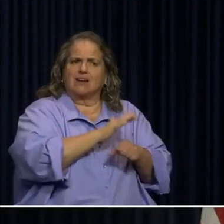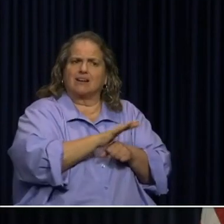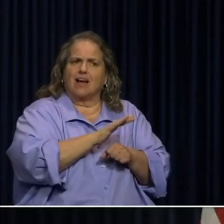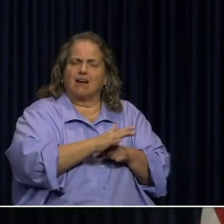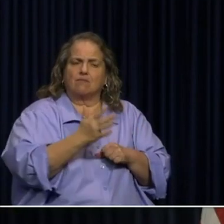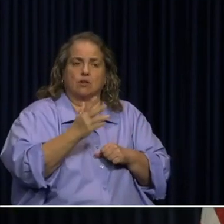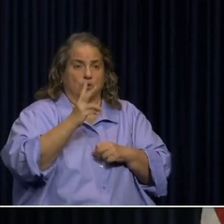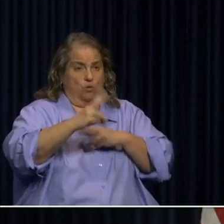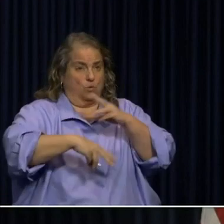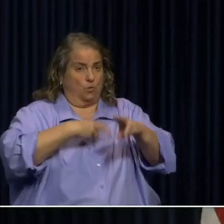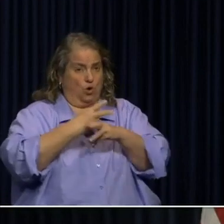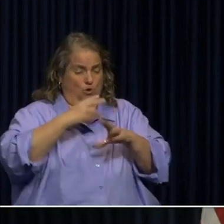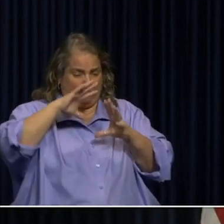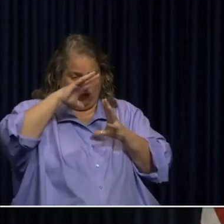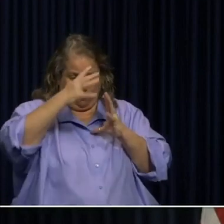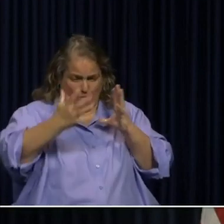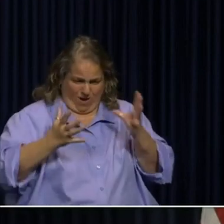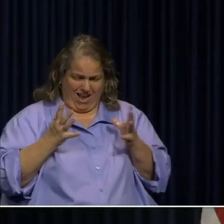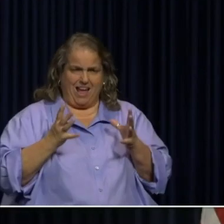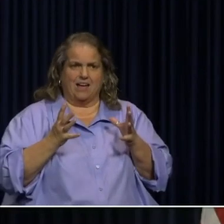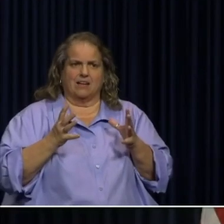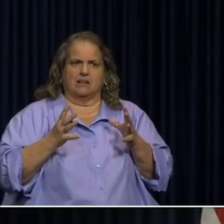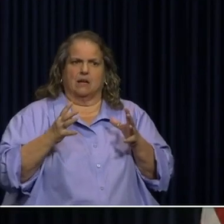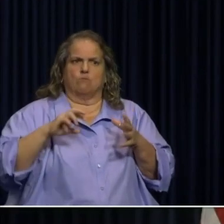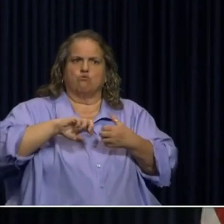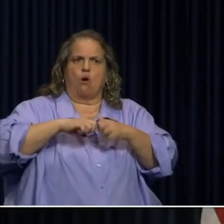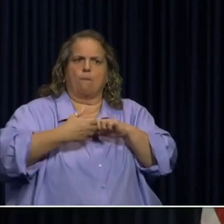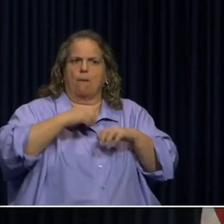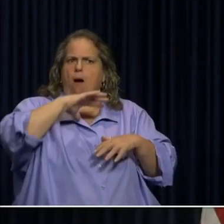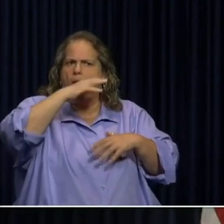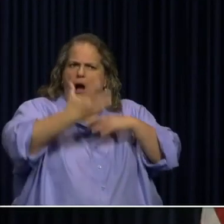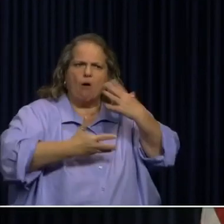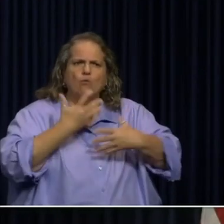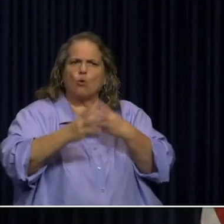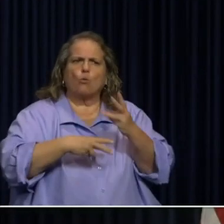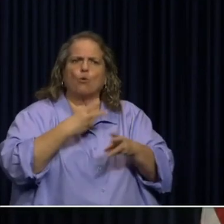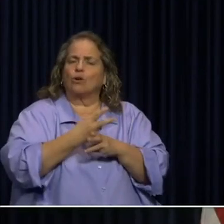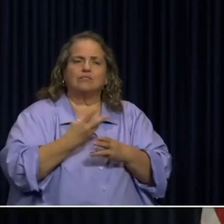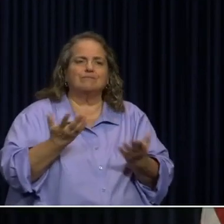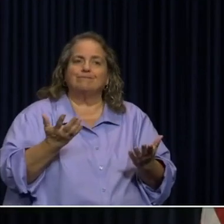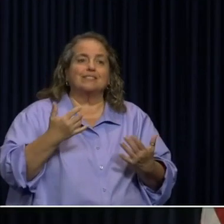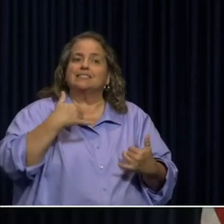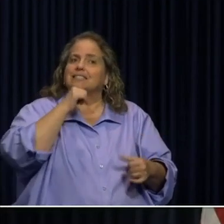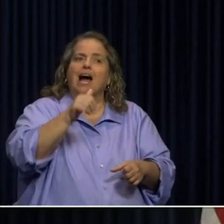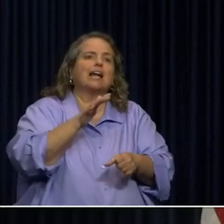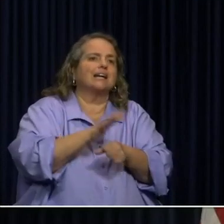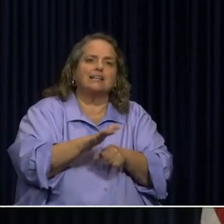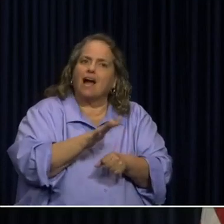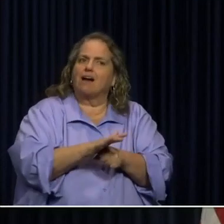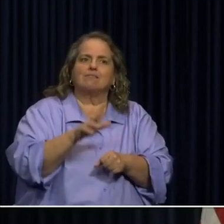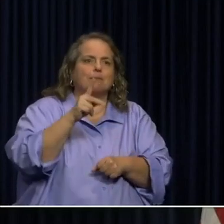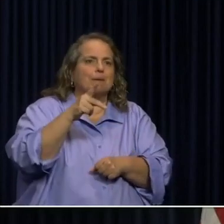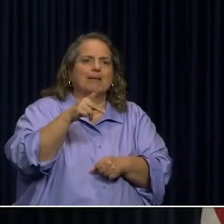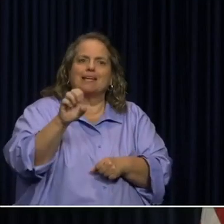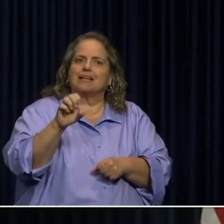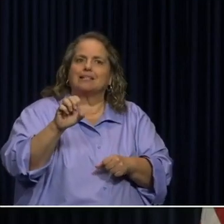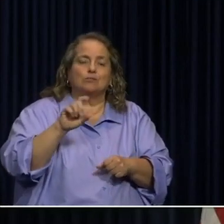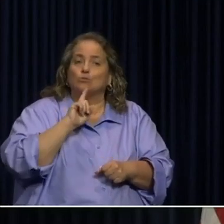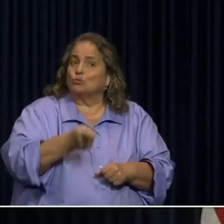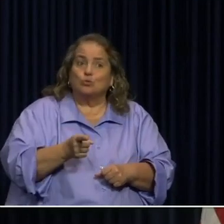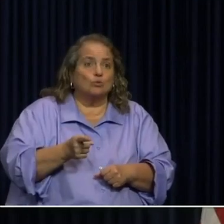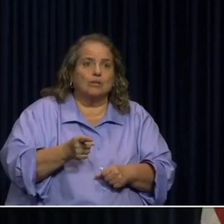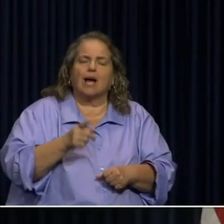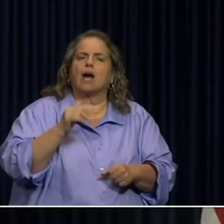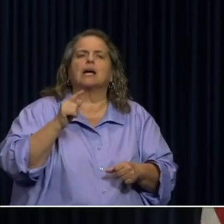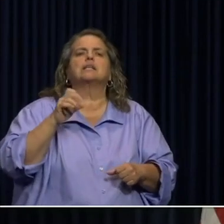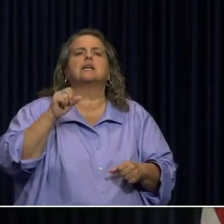more protection. Now, our healthcare workers don't have enough PPE. They don't. They absolutely do not, and it is